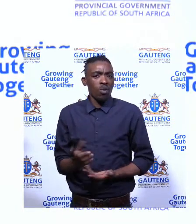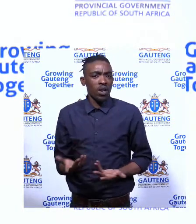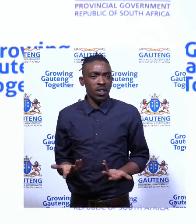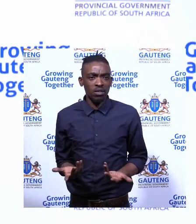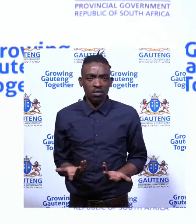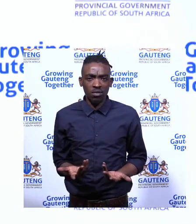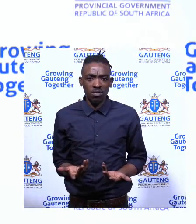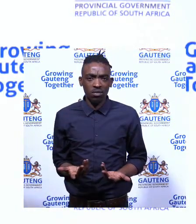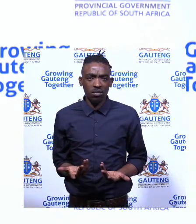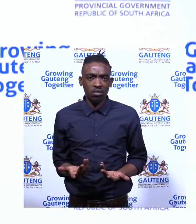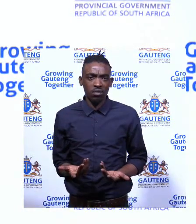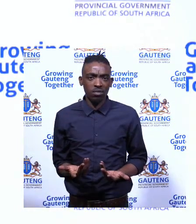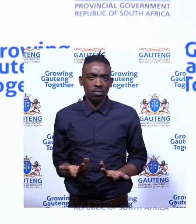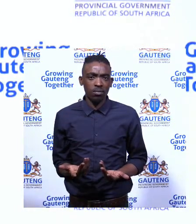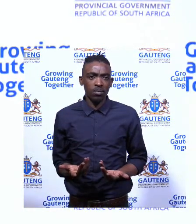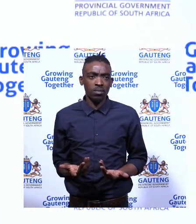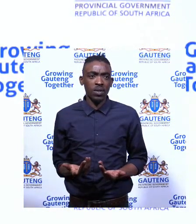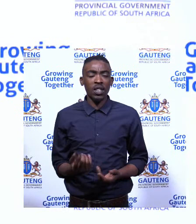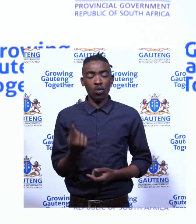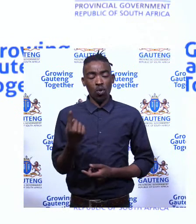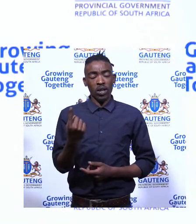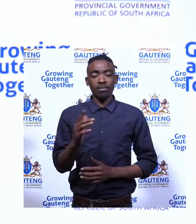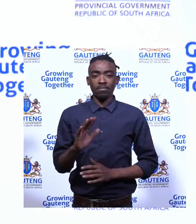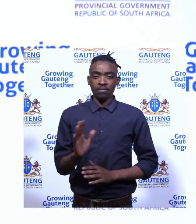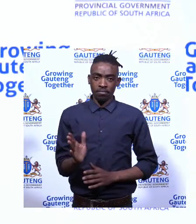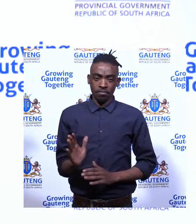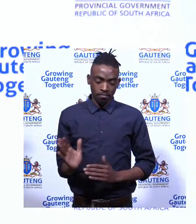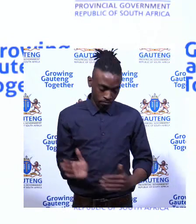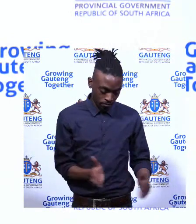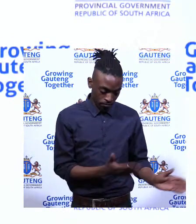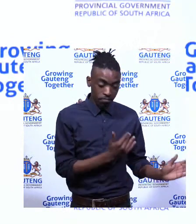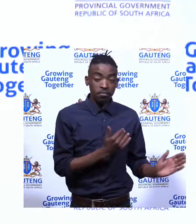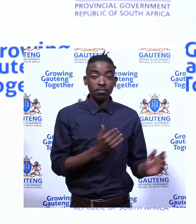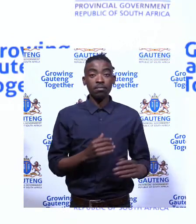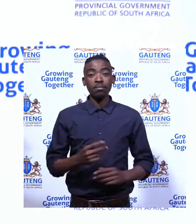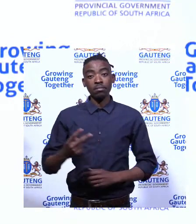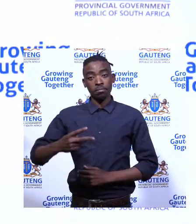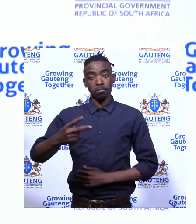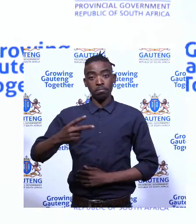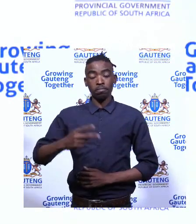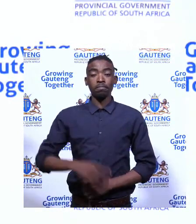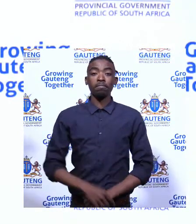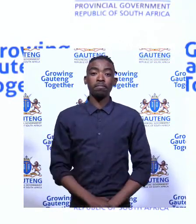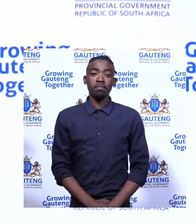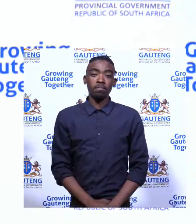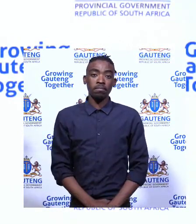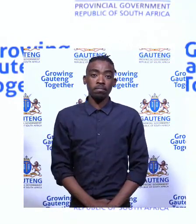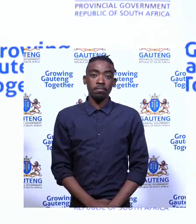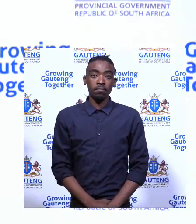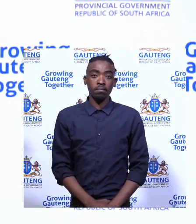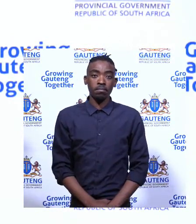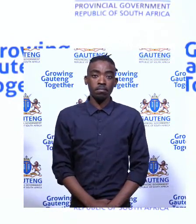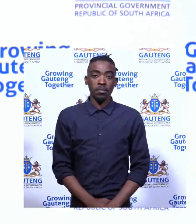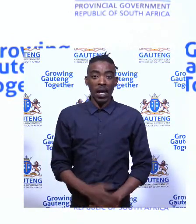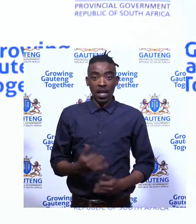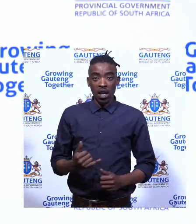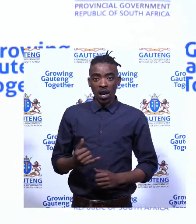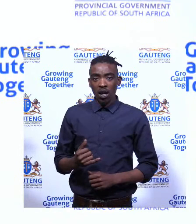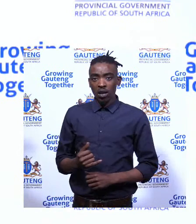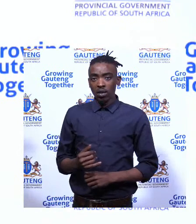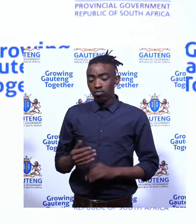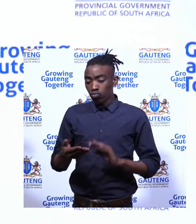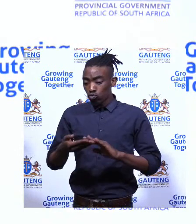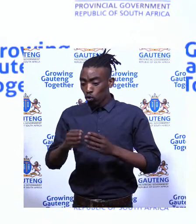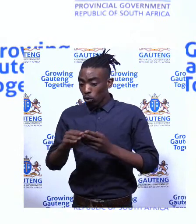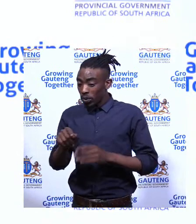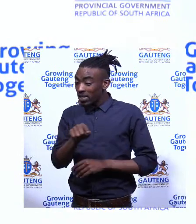the spaces that they may have? That's one. And secondly, to also look at the communities